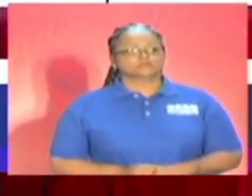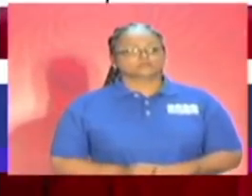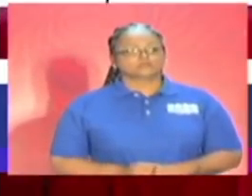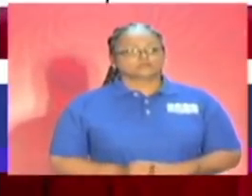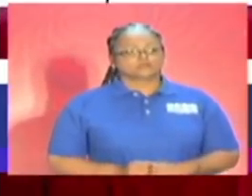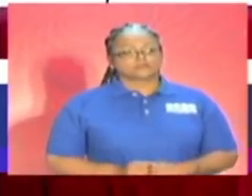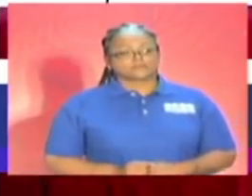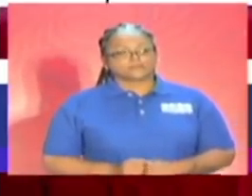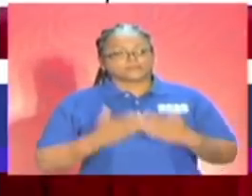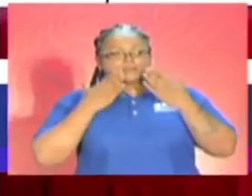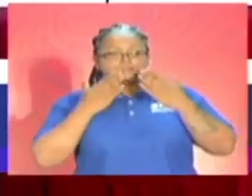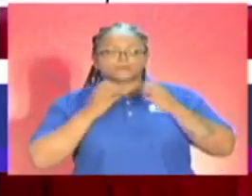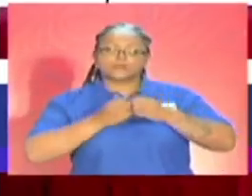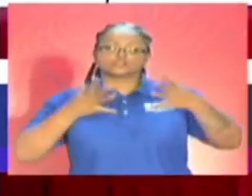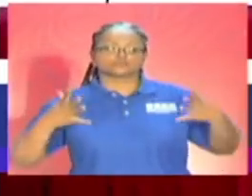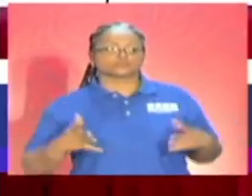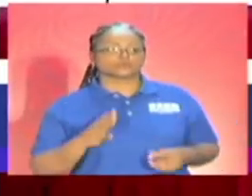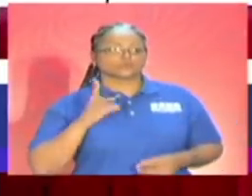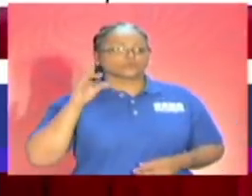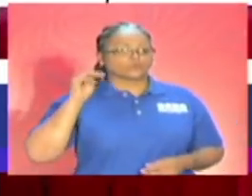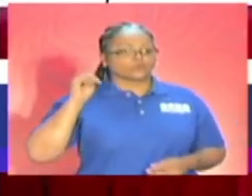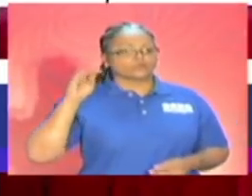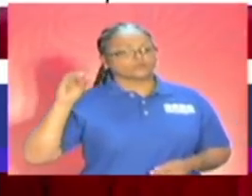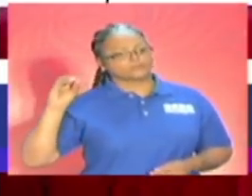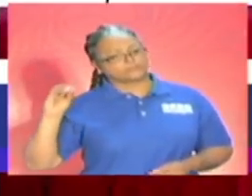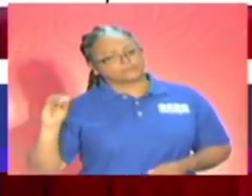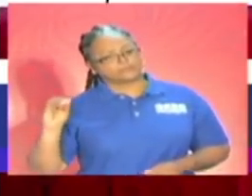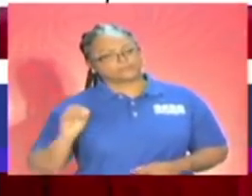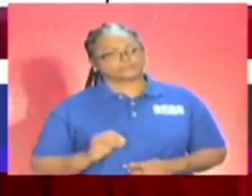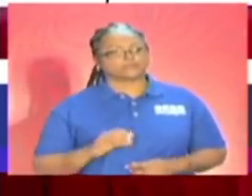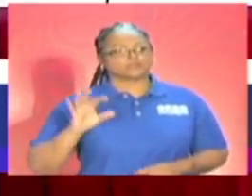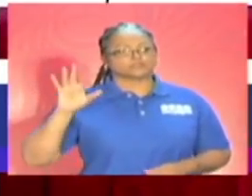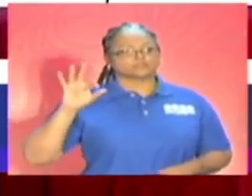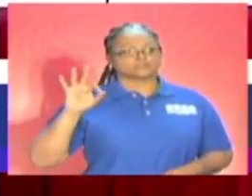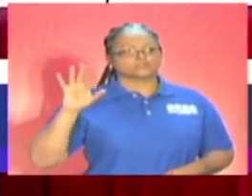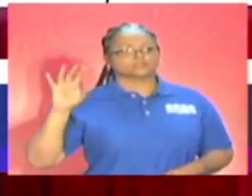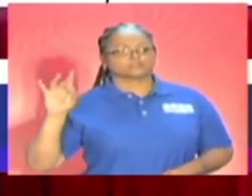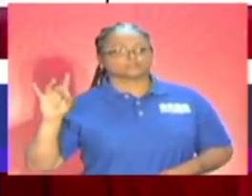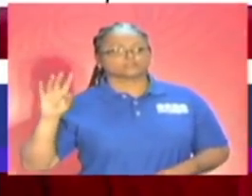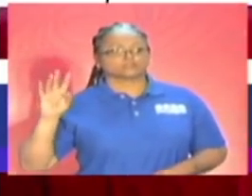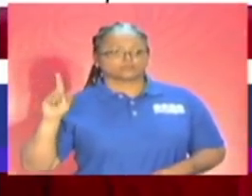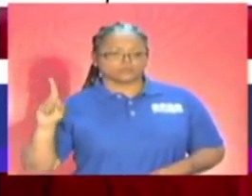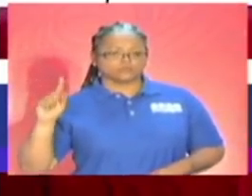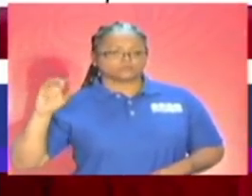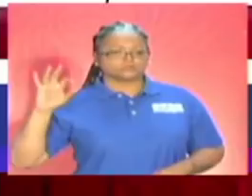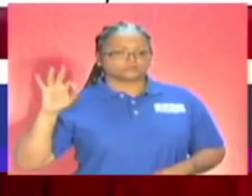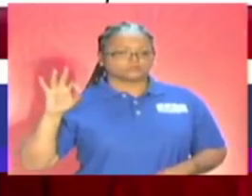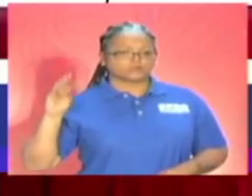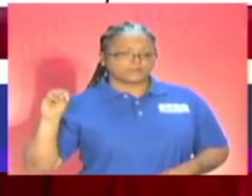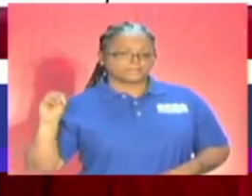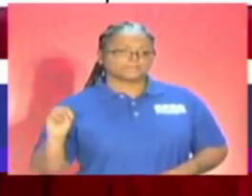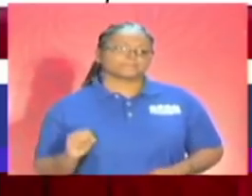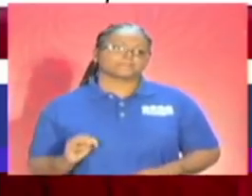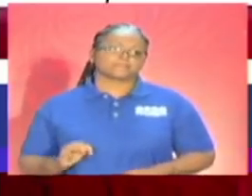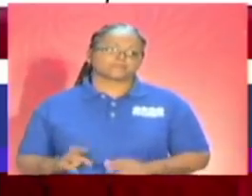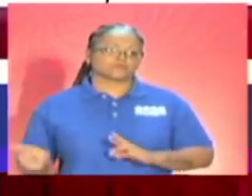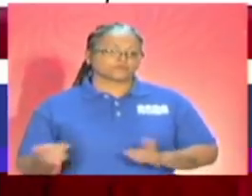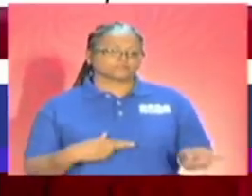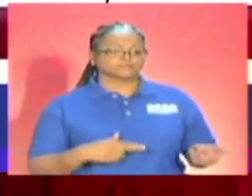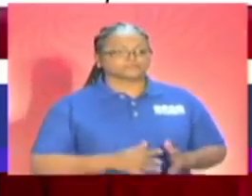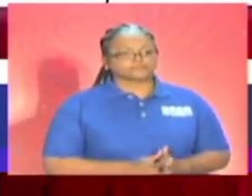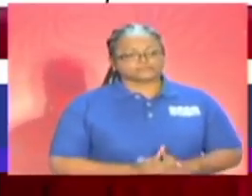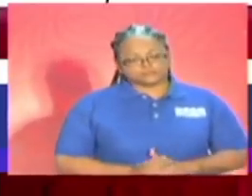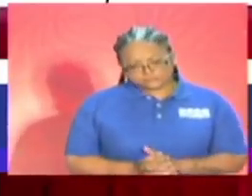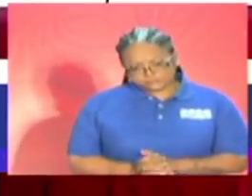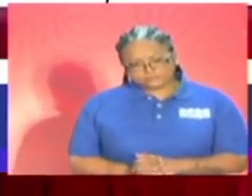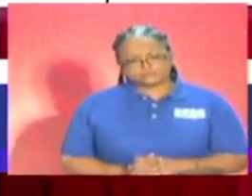Thank you very much, CMO. We now go to 98.1 FM for your two questions. Good morning to